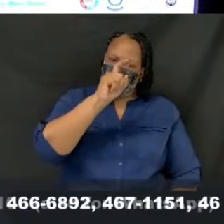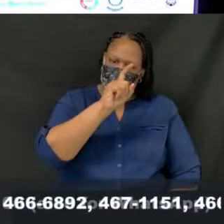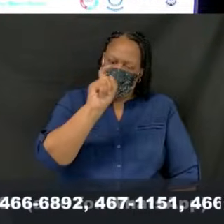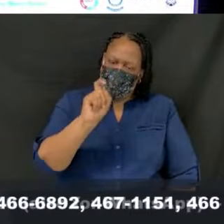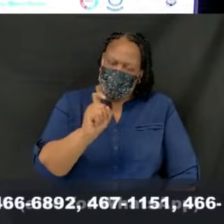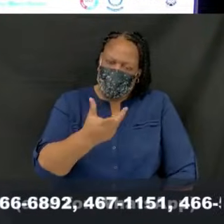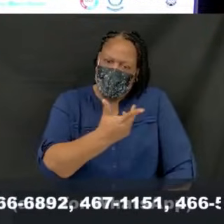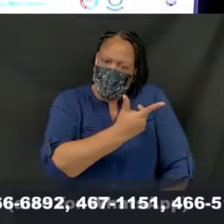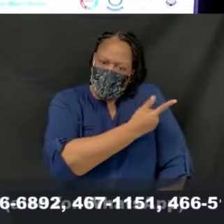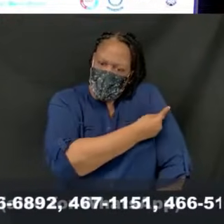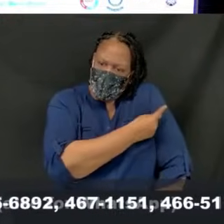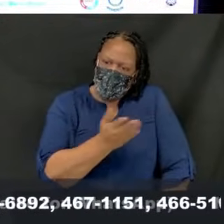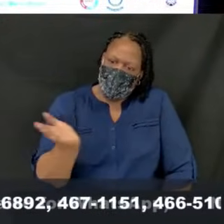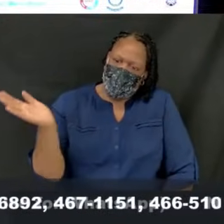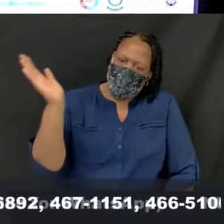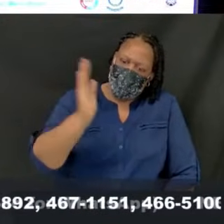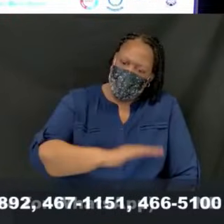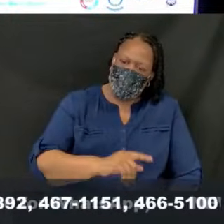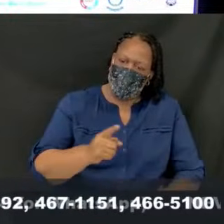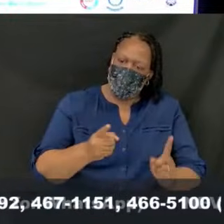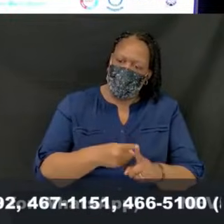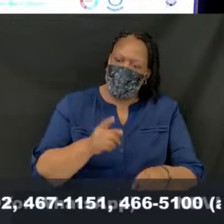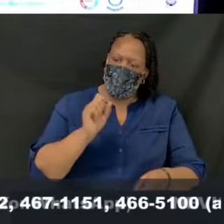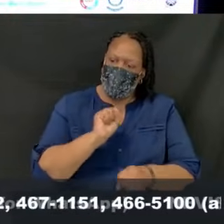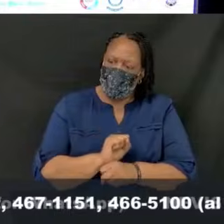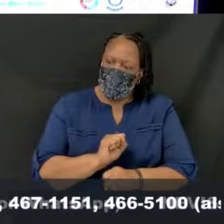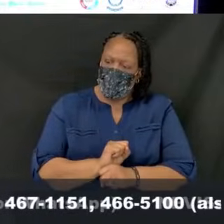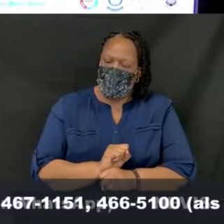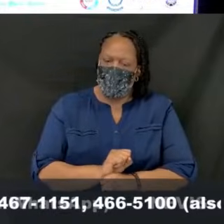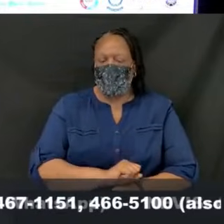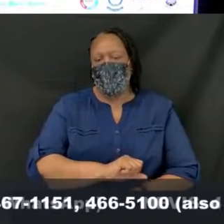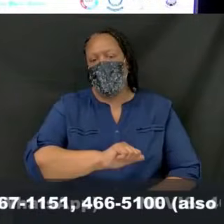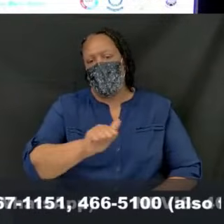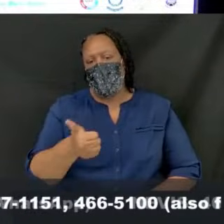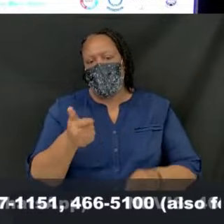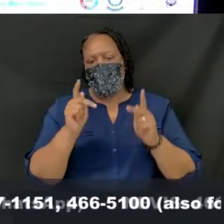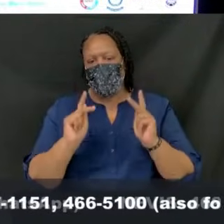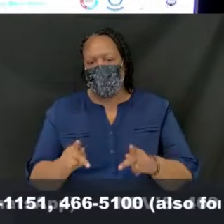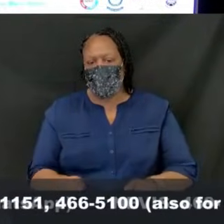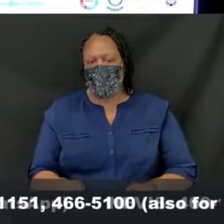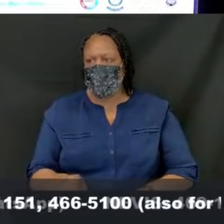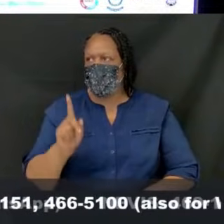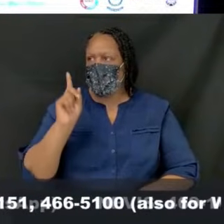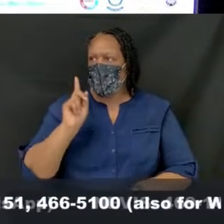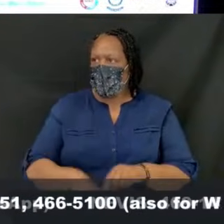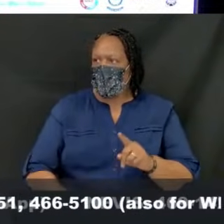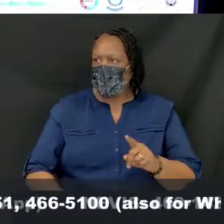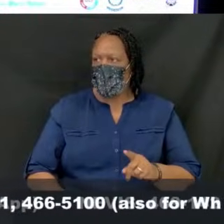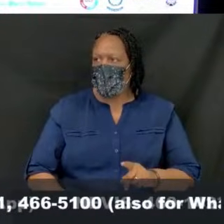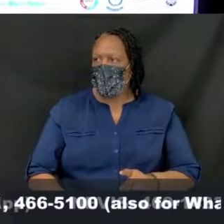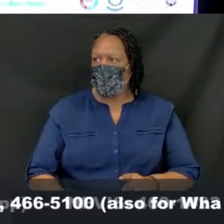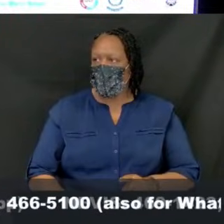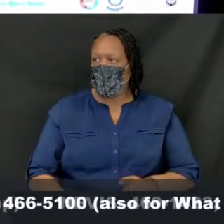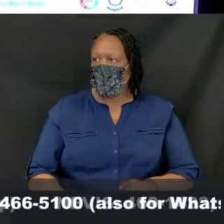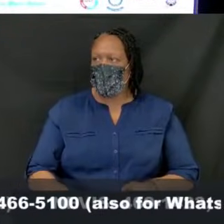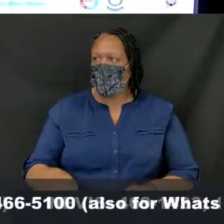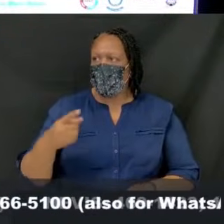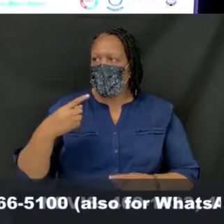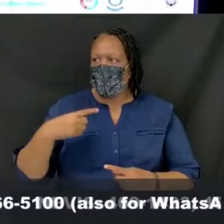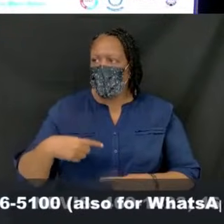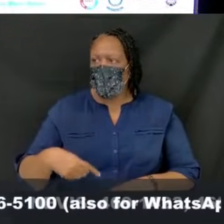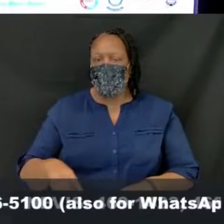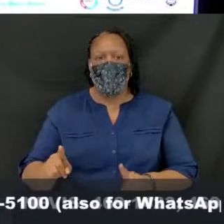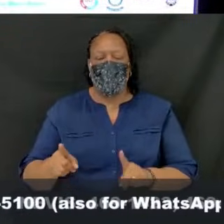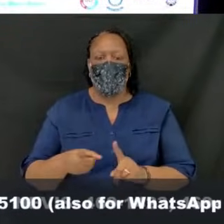work as a vaccinated person, but someone who is not vaccinated goes home and sits at home for 14 days? It's some